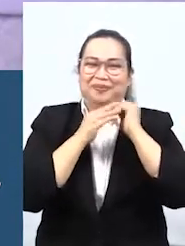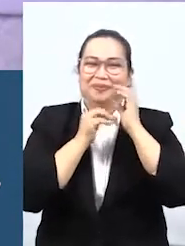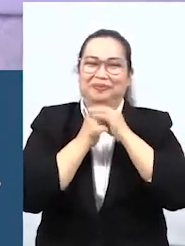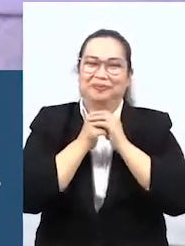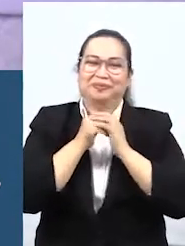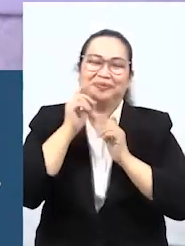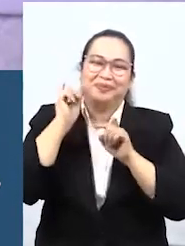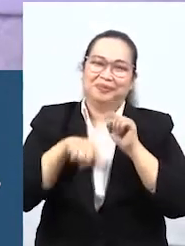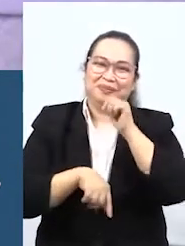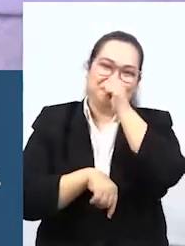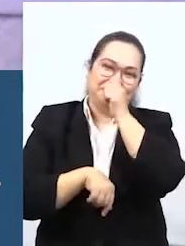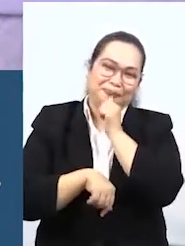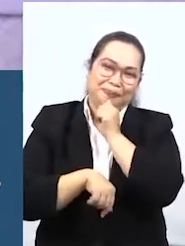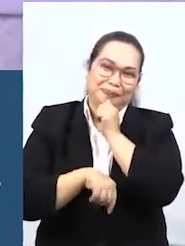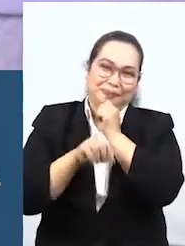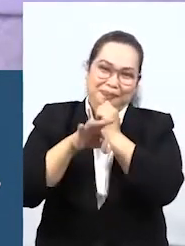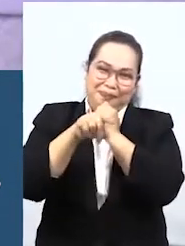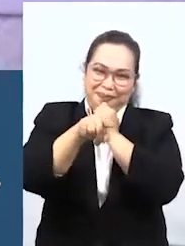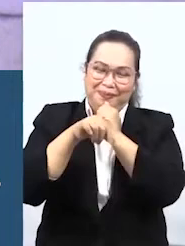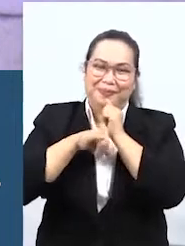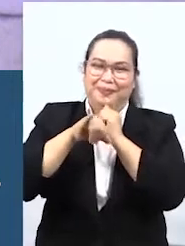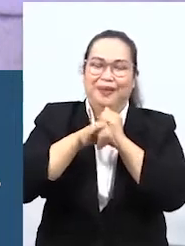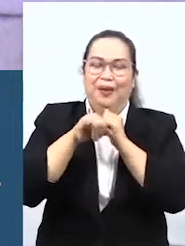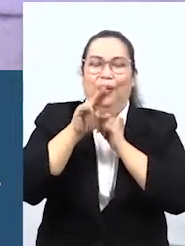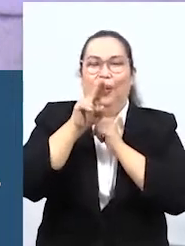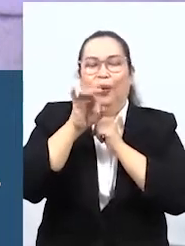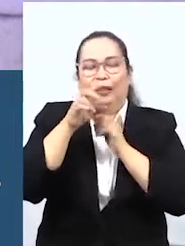infor If you're like me